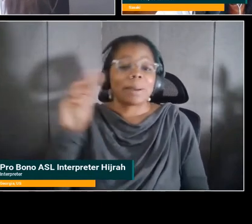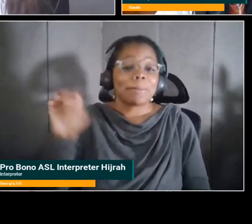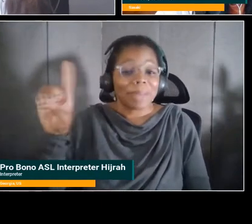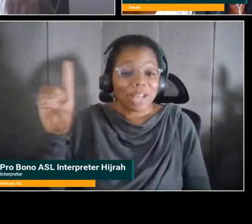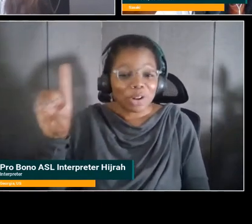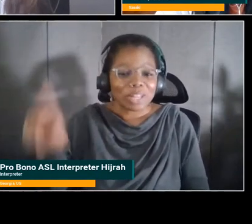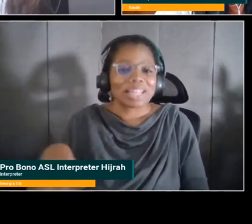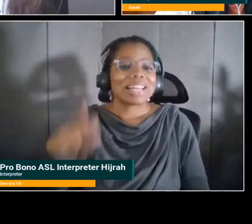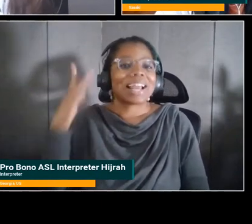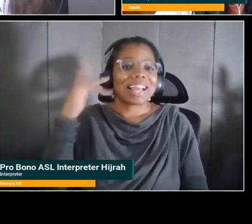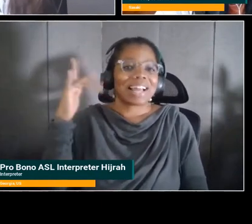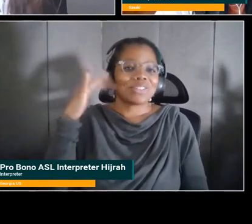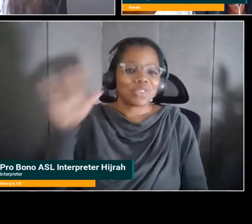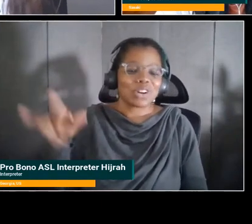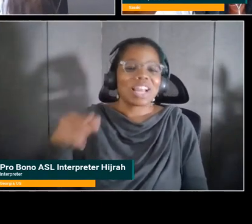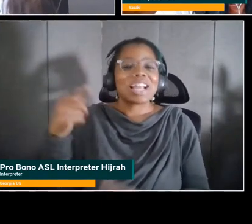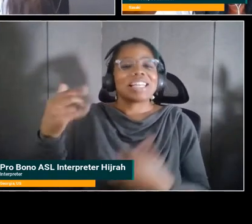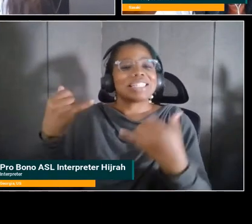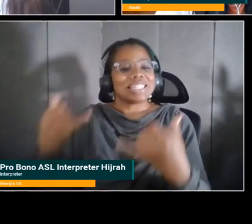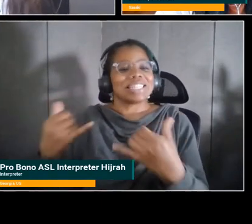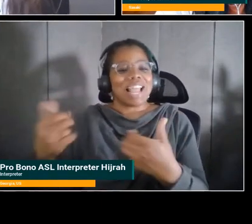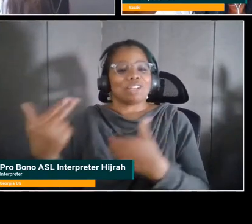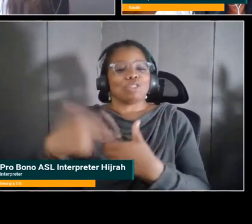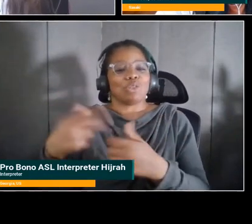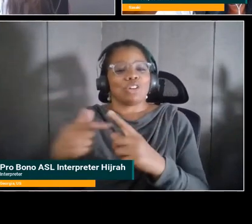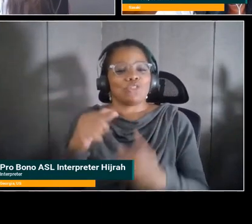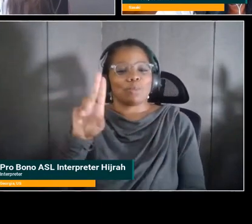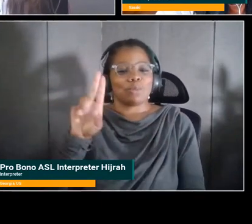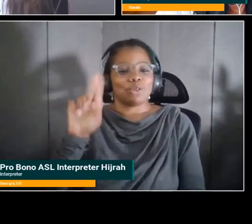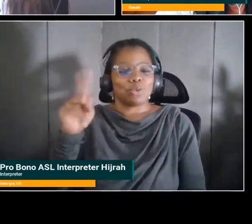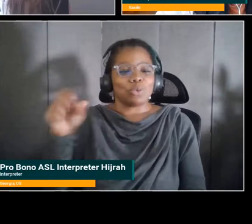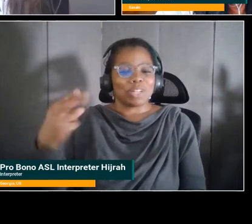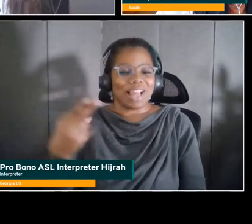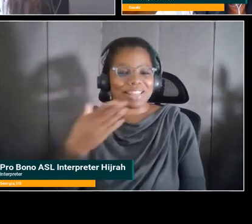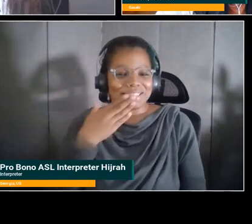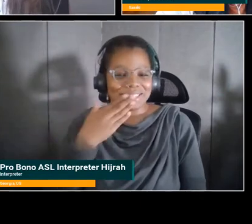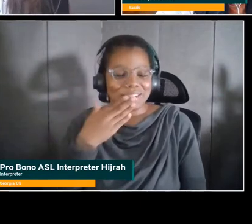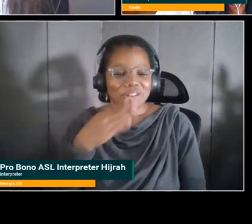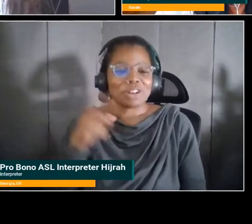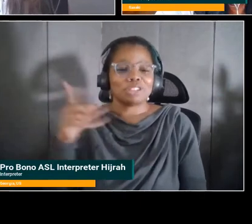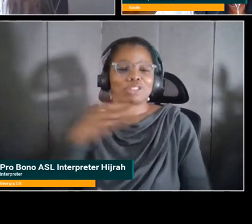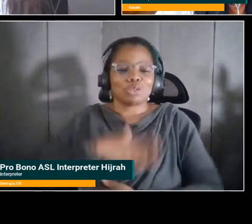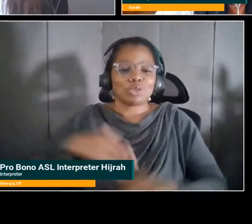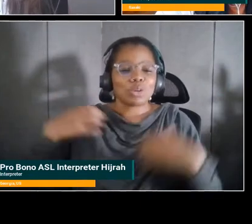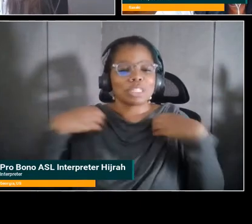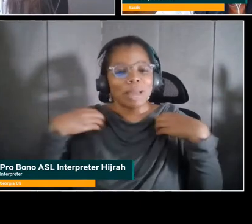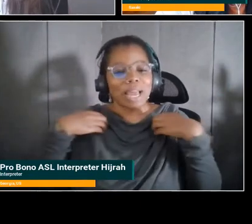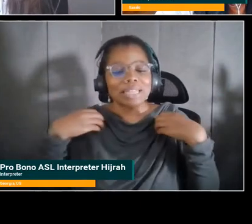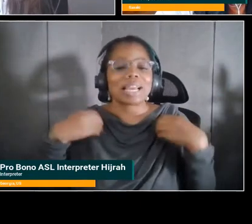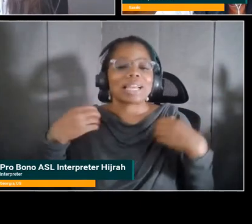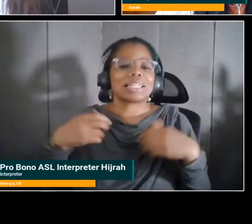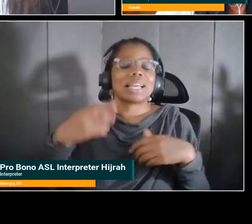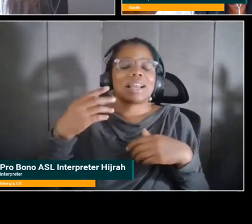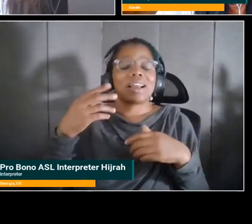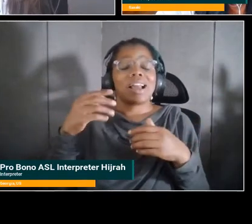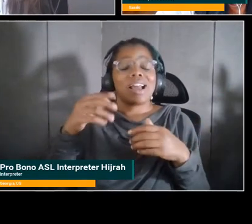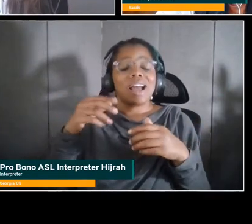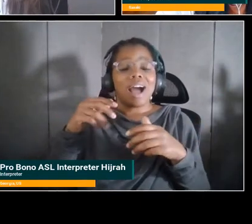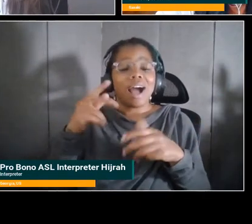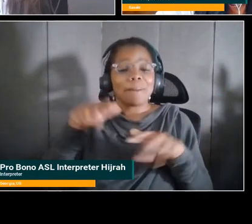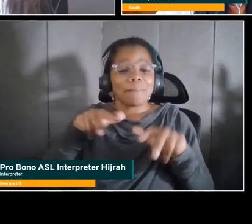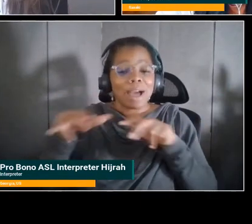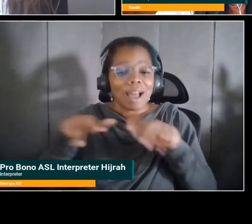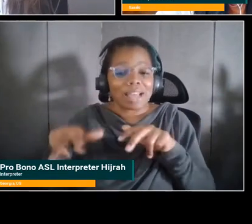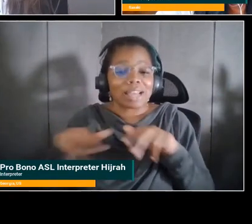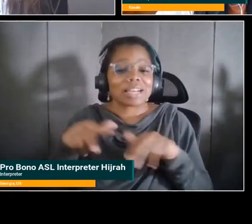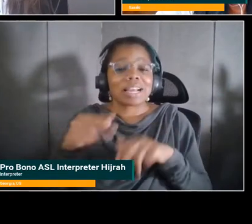us today from Utah. Thanks for zooming into Oregon. She loves backpacking, hiking, snorkeling, and has dabbled in rock climbing